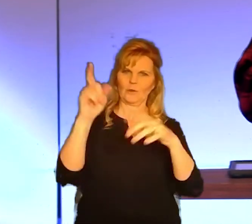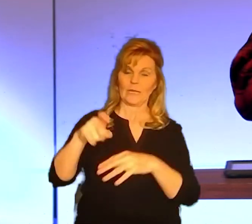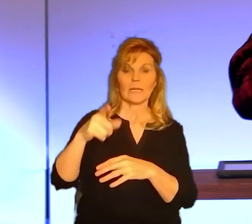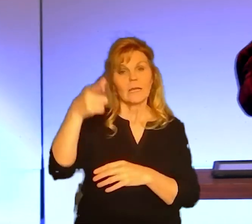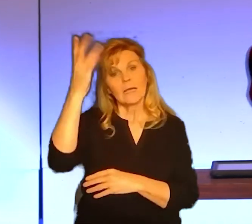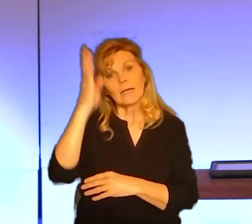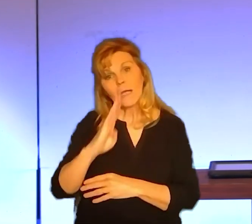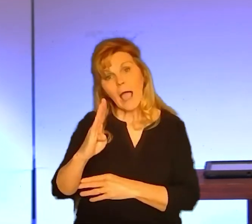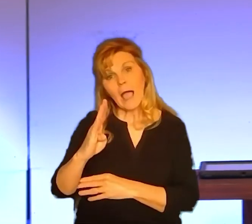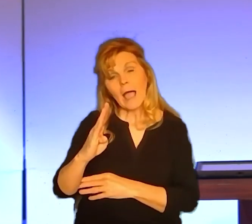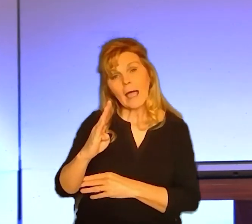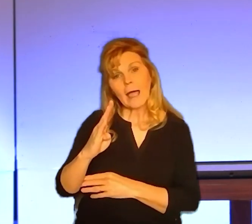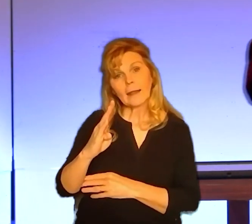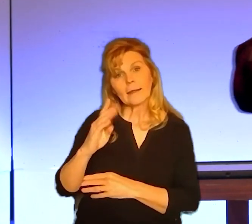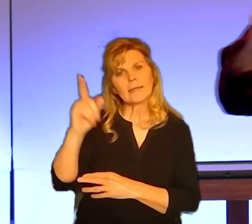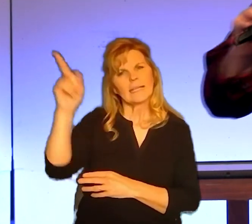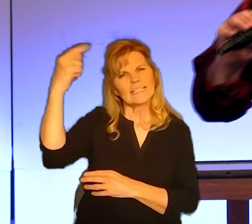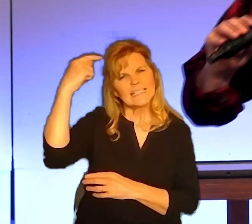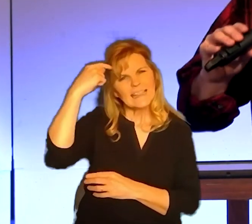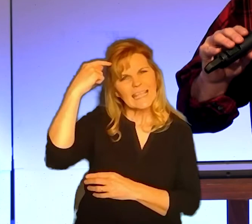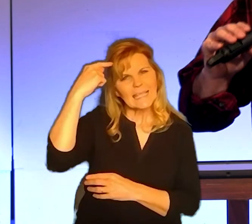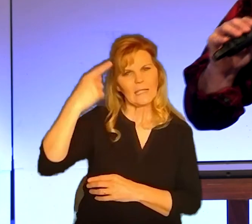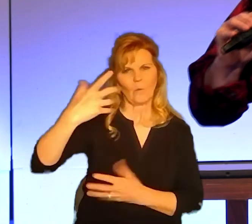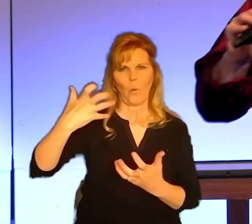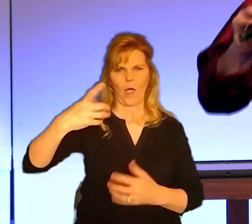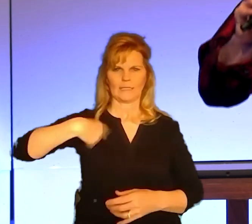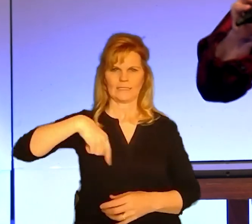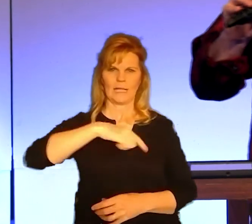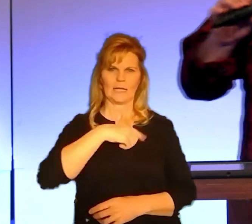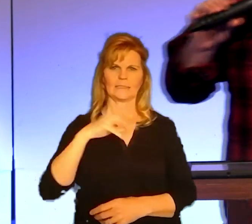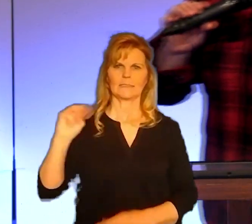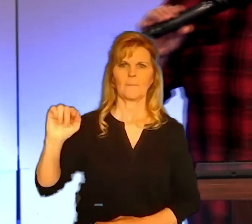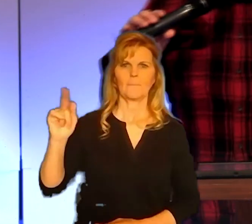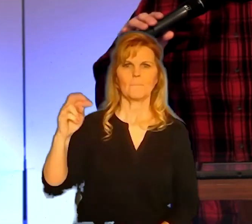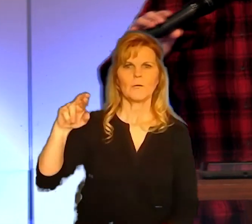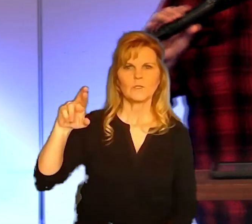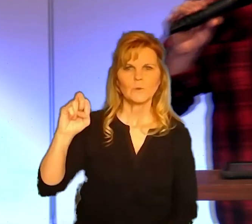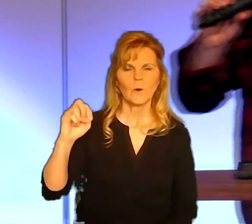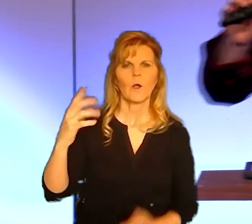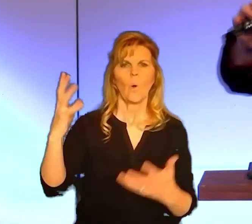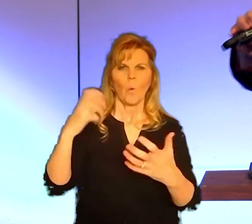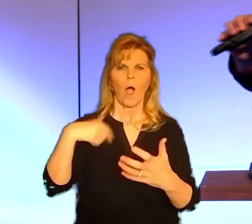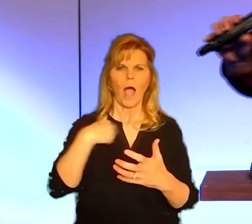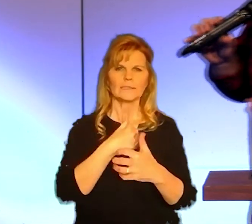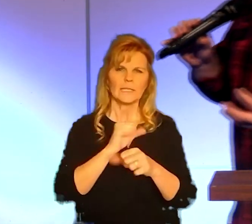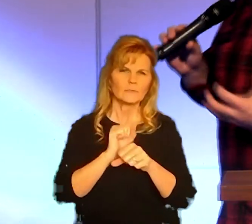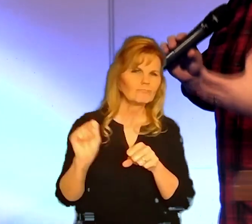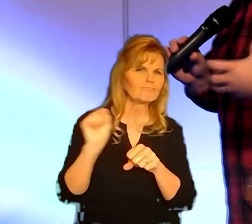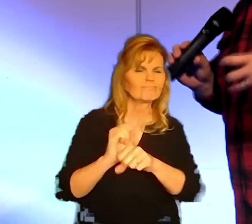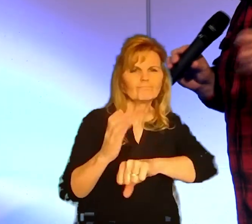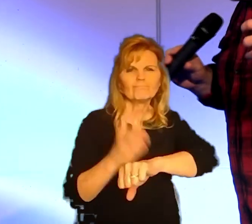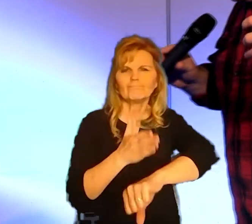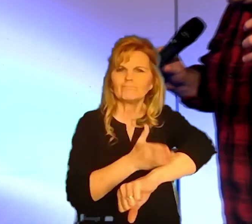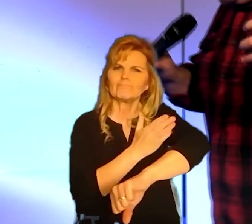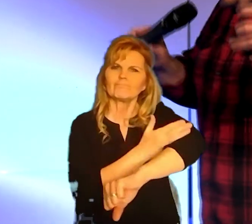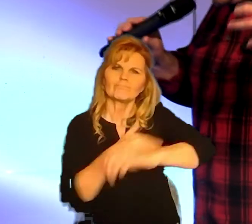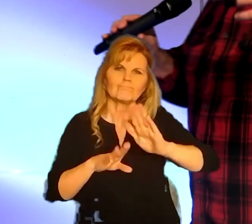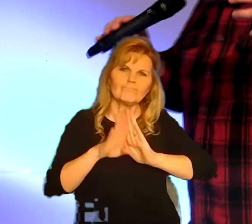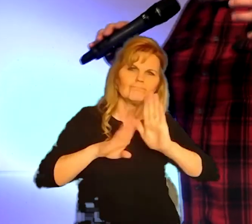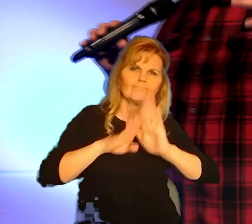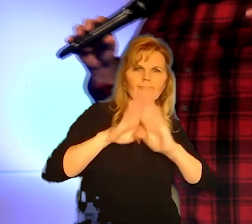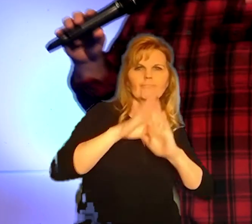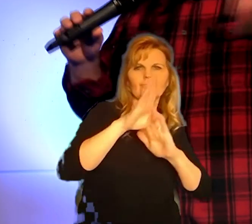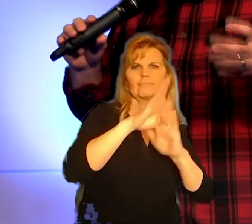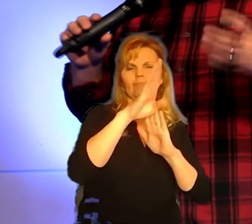has maturity in mind for us. He has maturity in mind for us. He has confidence in mind for us. He wants